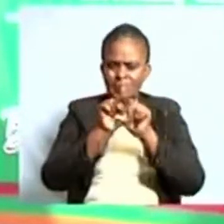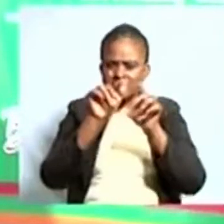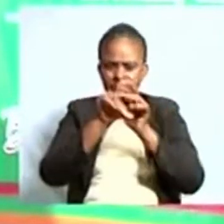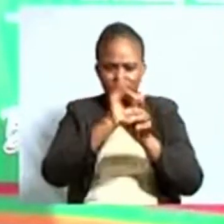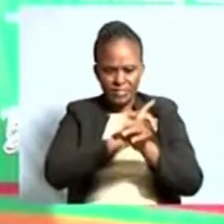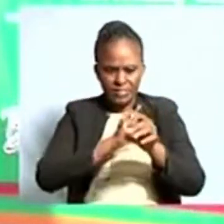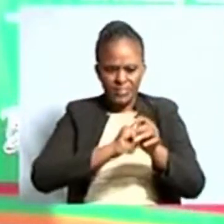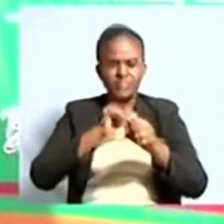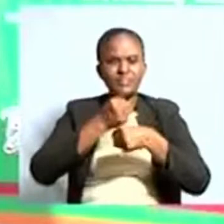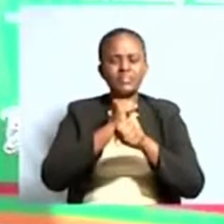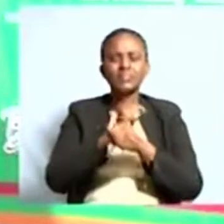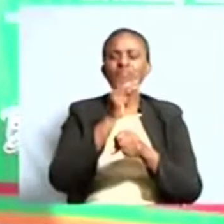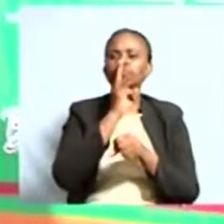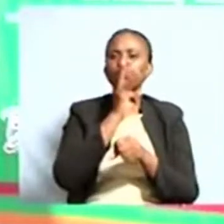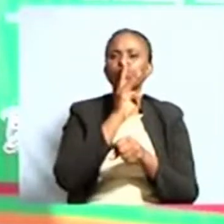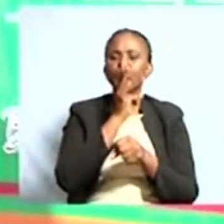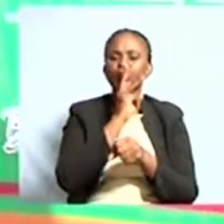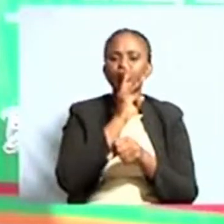are making water.